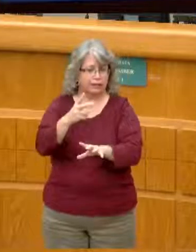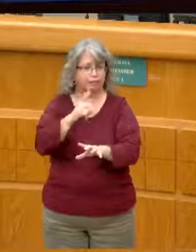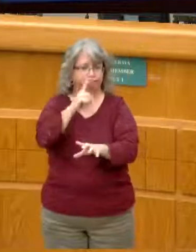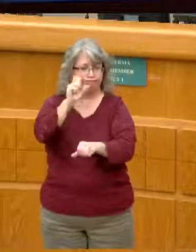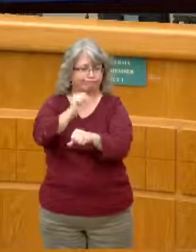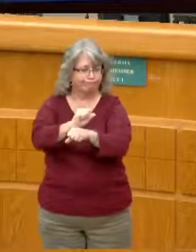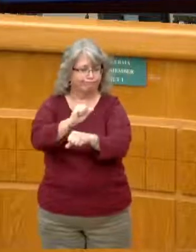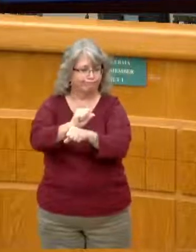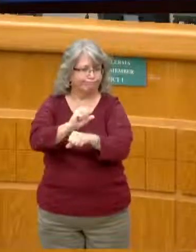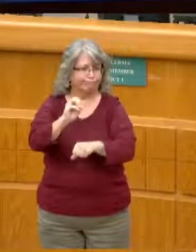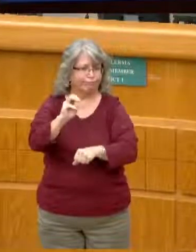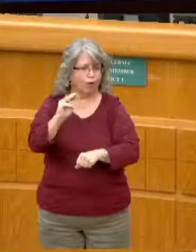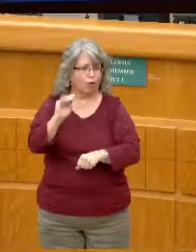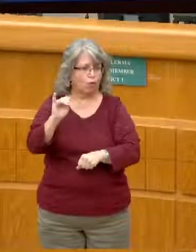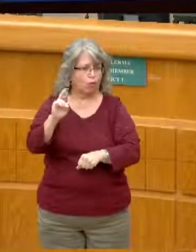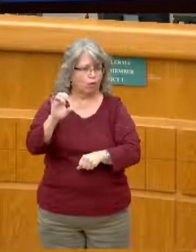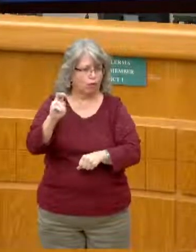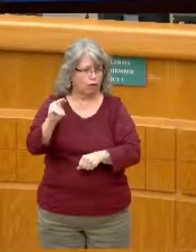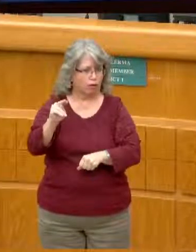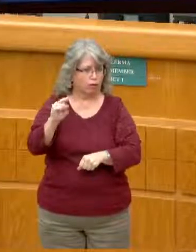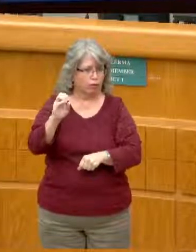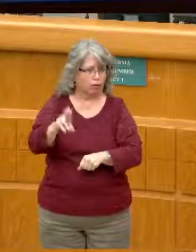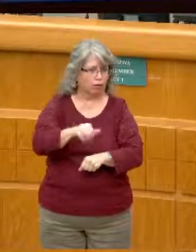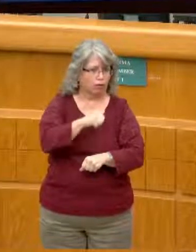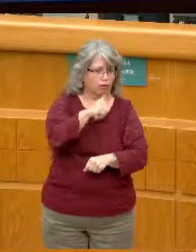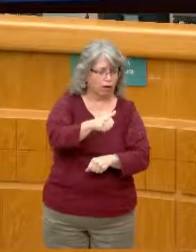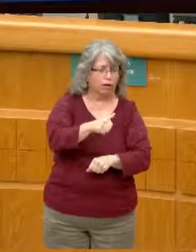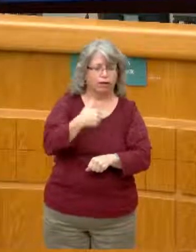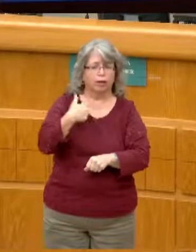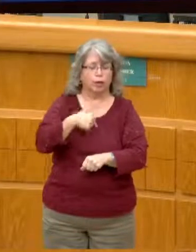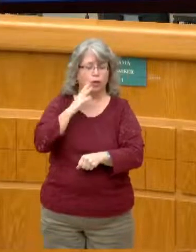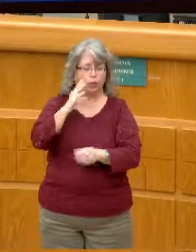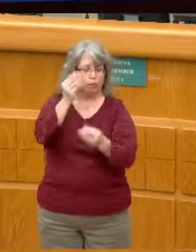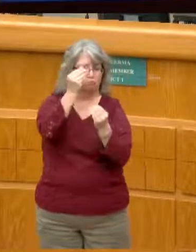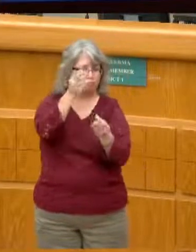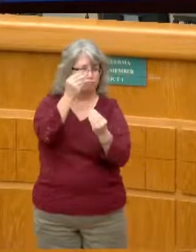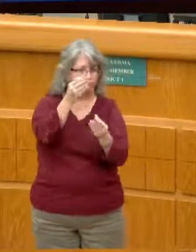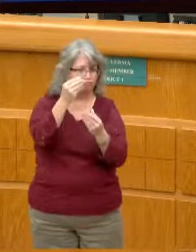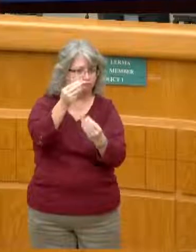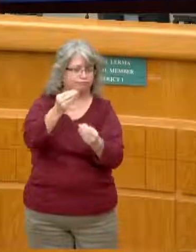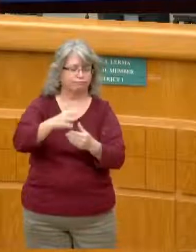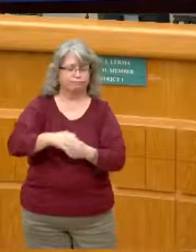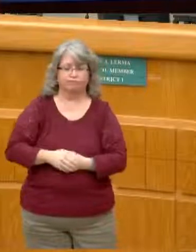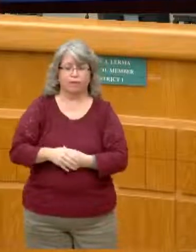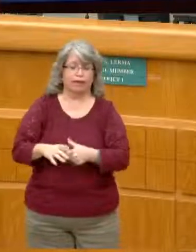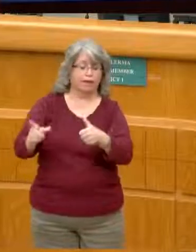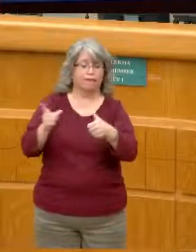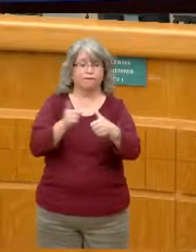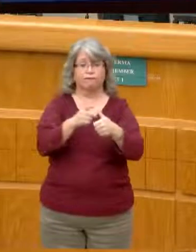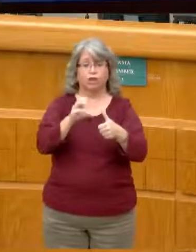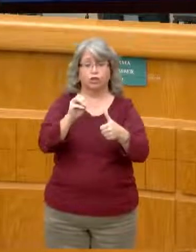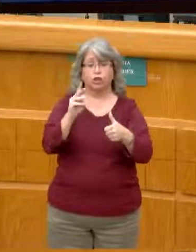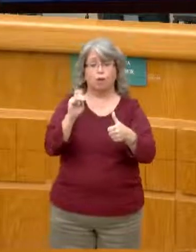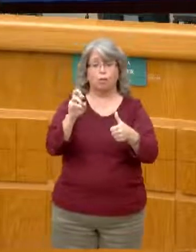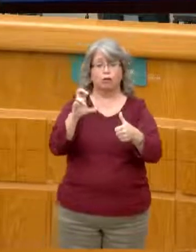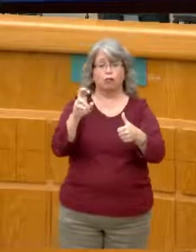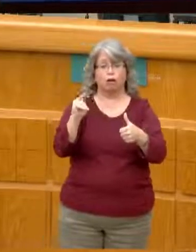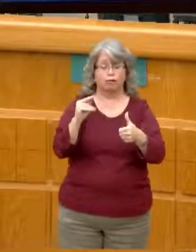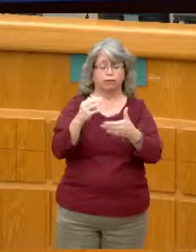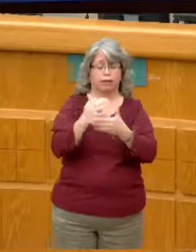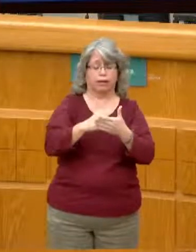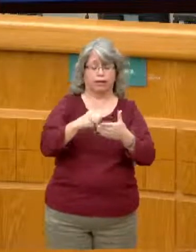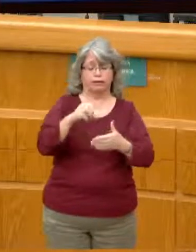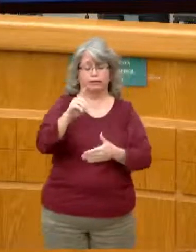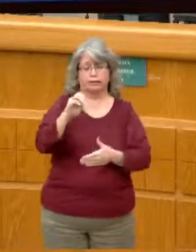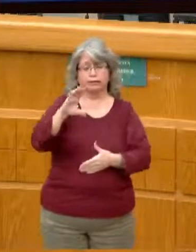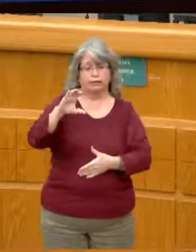those confirmations, we'll inform the public. The first Omicron case was actually collected on December 14th, so we